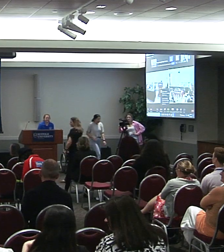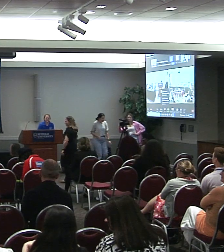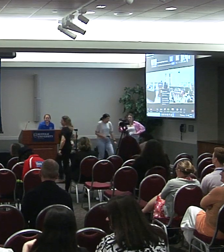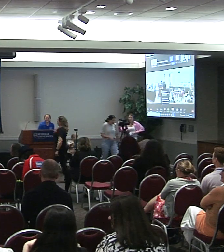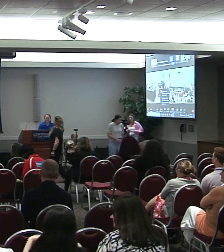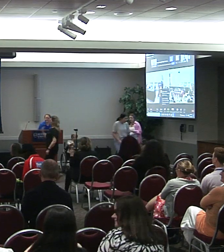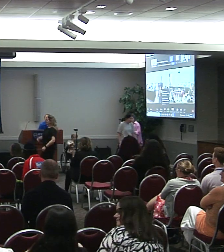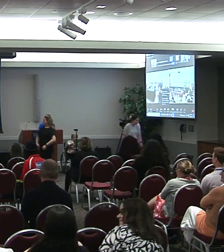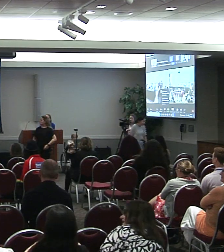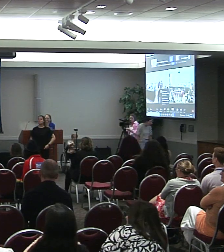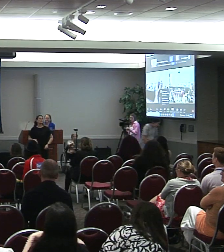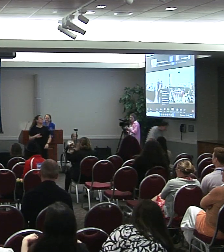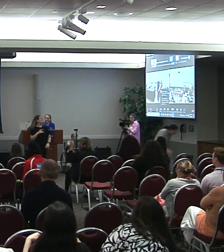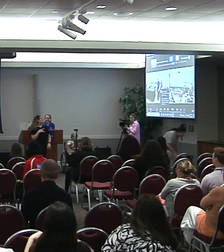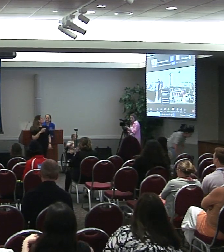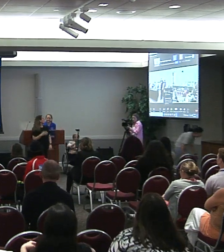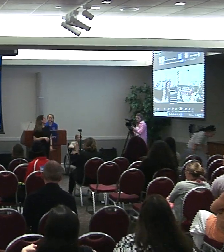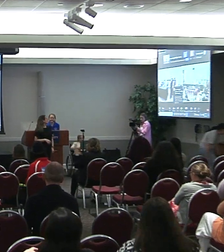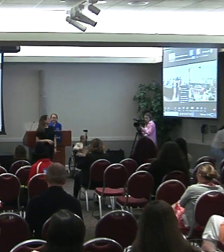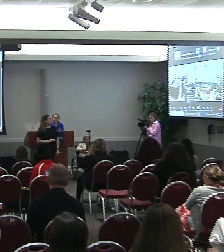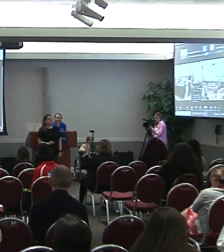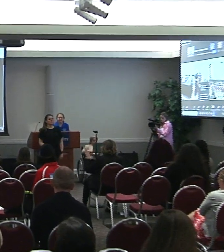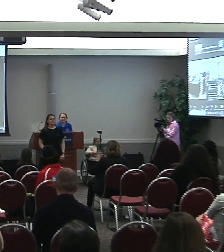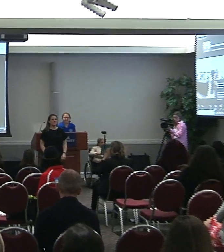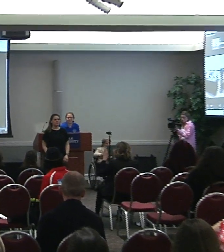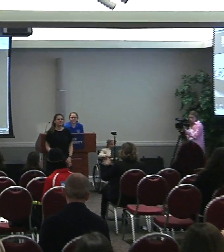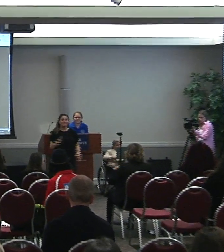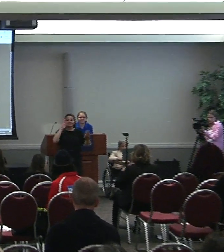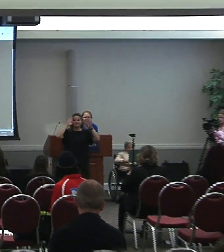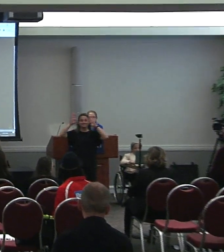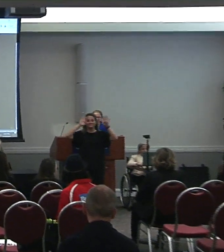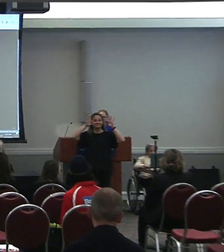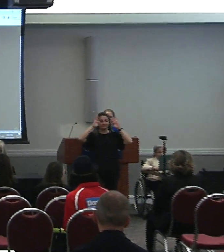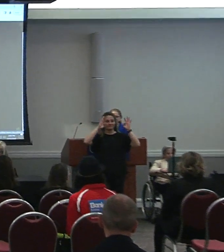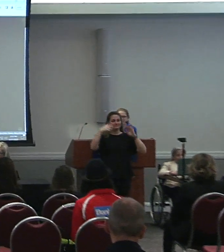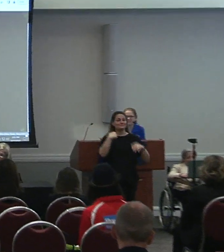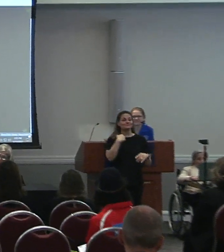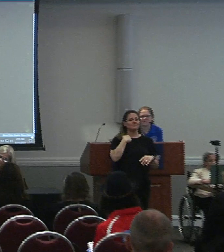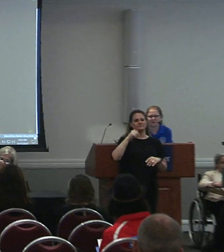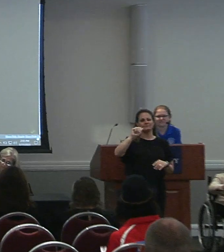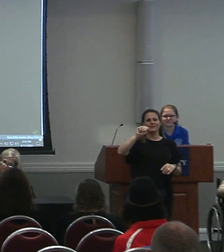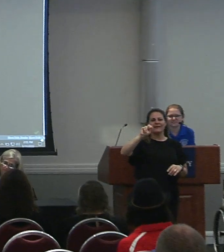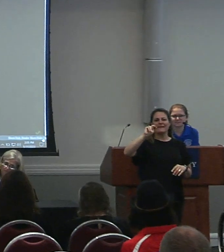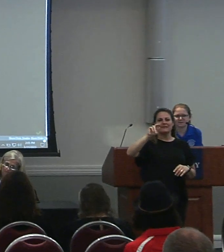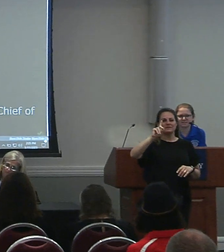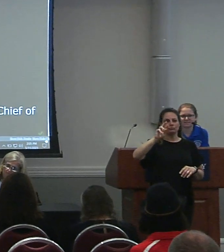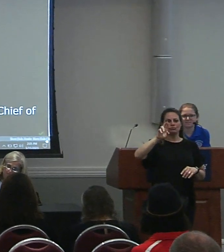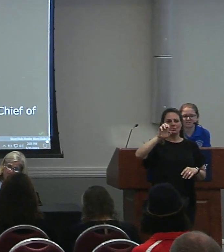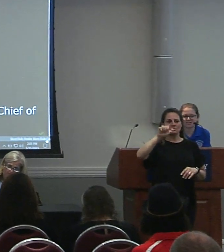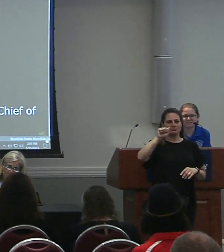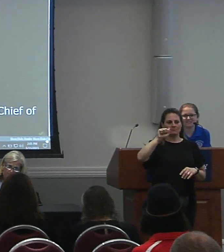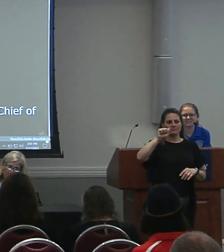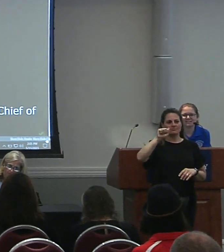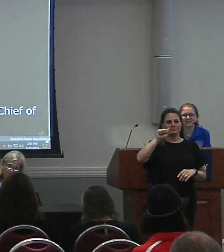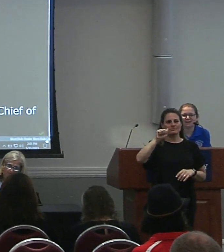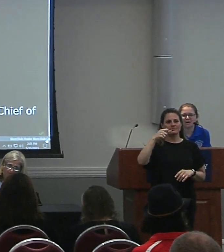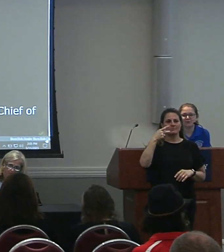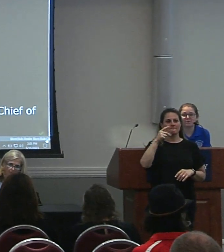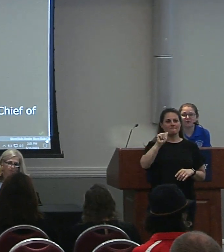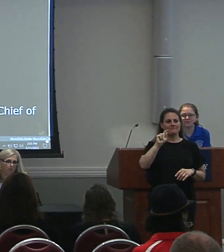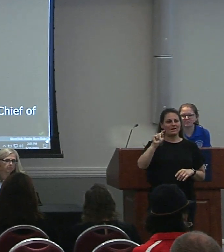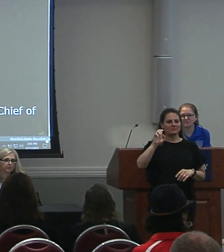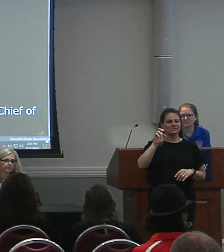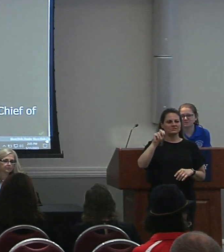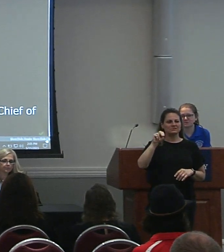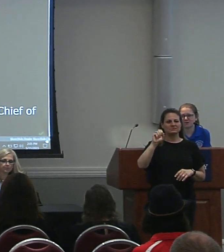Okay, hi everyone. My name is Andrea Patton, and I'm the Chief of Staff for the City of Boston's Disabilities Commission. I